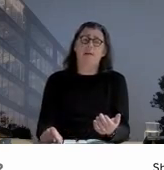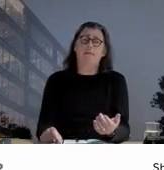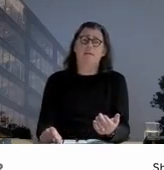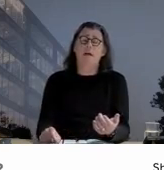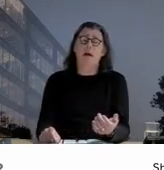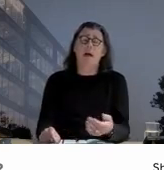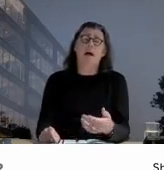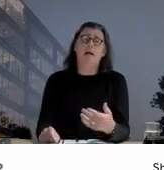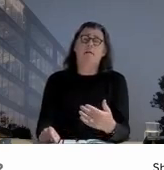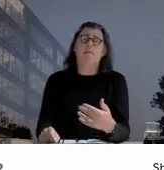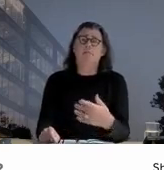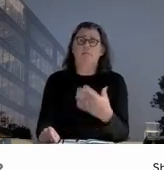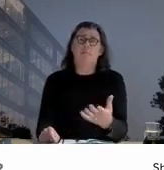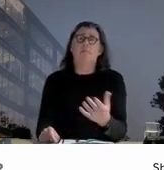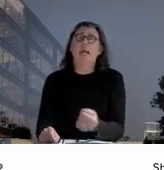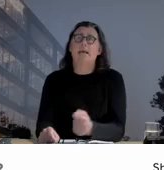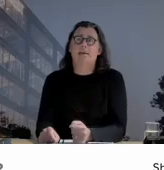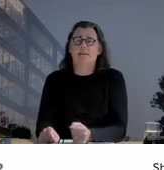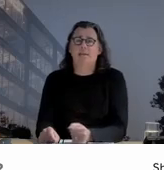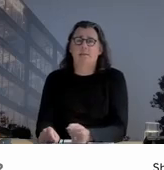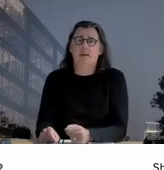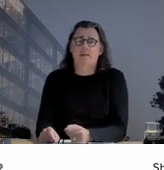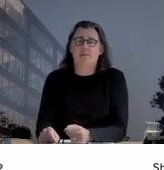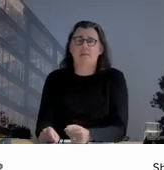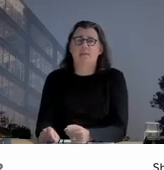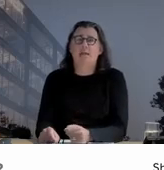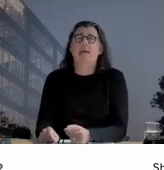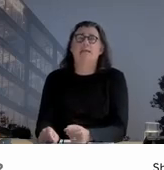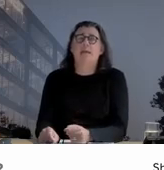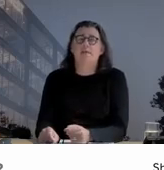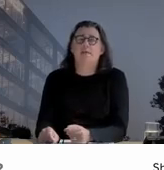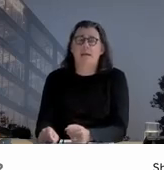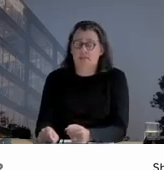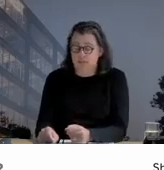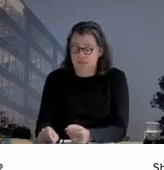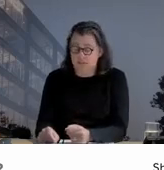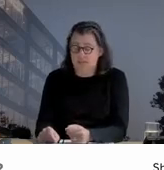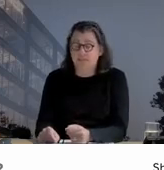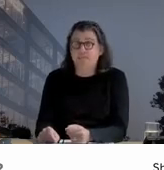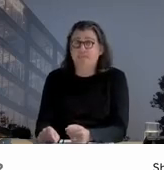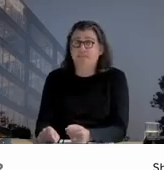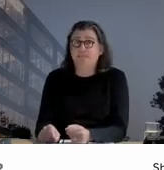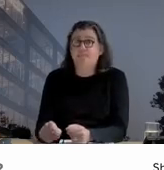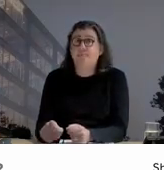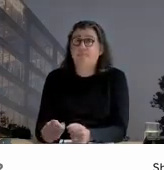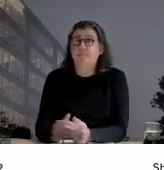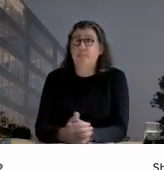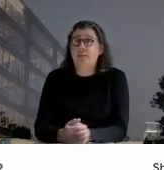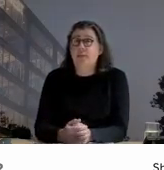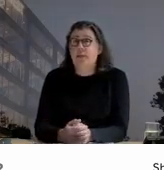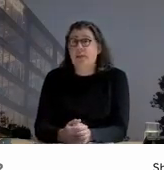boards now are at play in this space. We need to act now and act decisively.